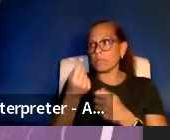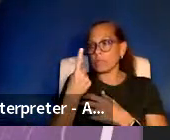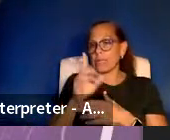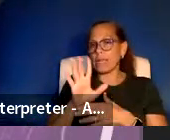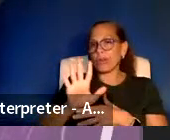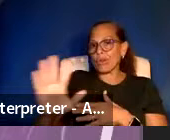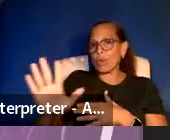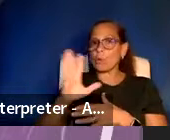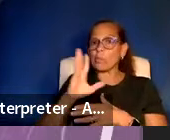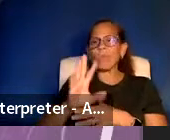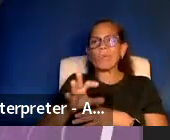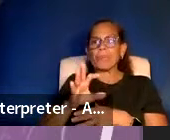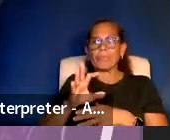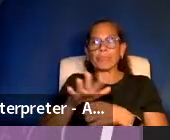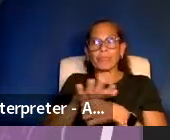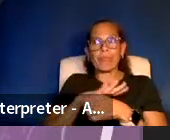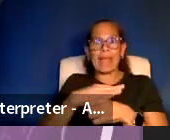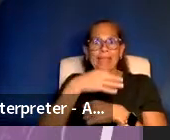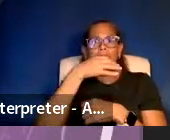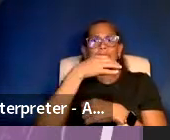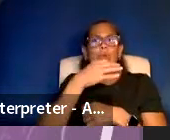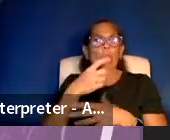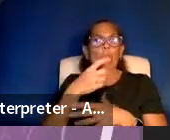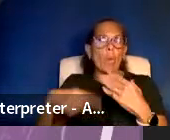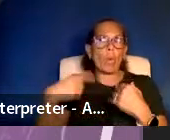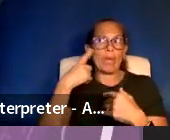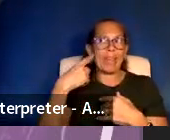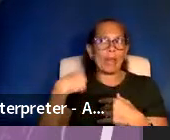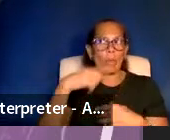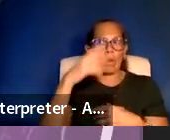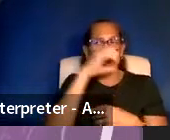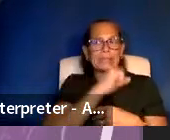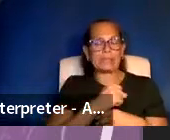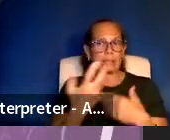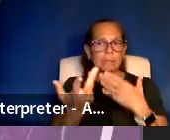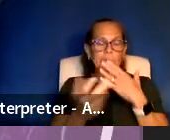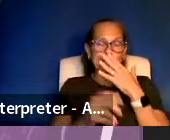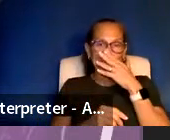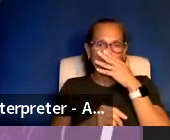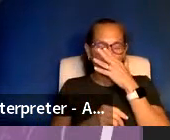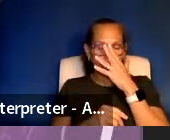your local expertise and where there might be things that we're missing. So we appreciate it.